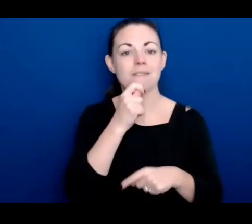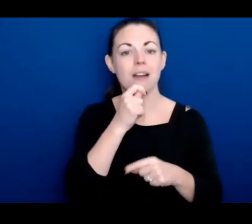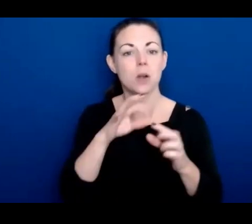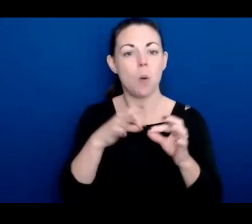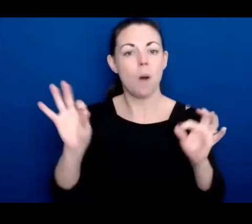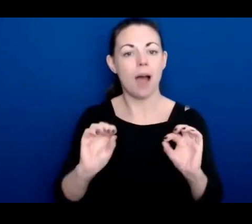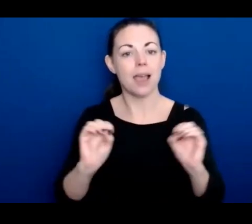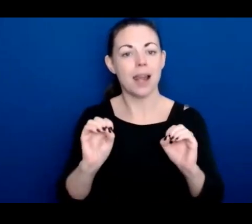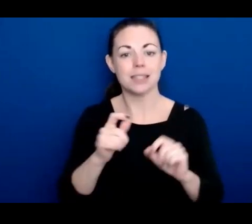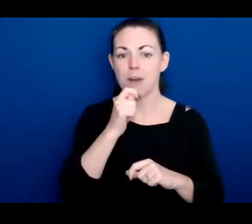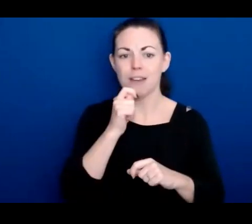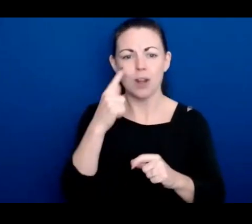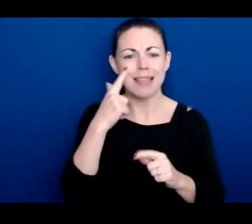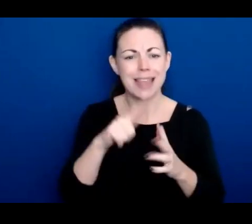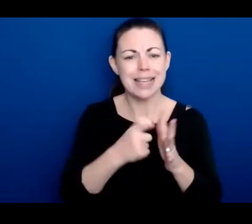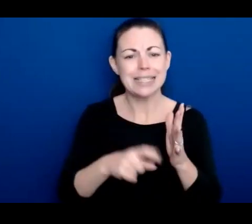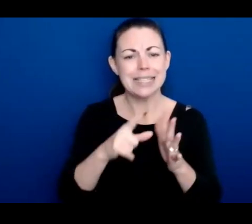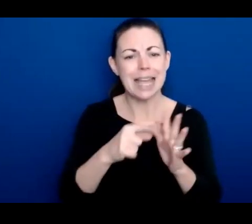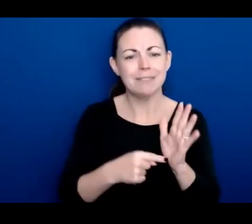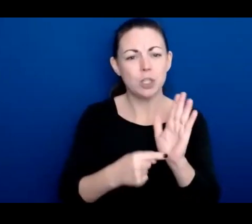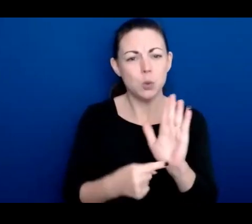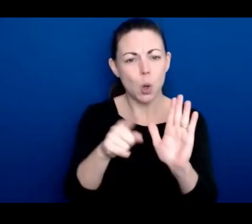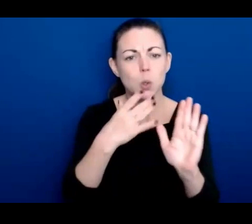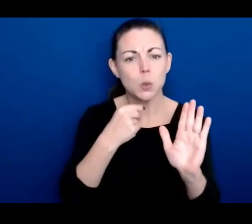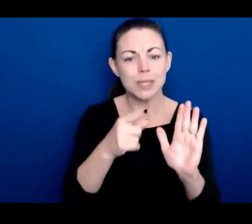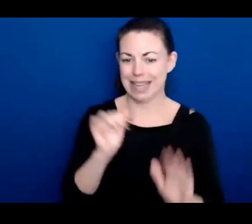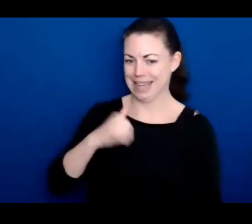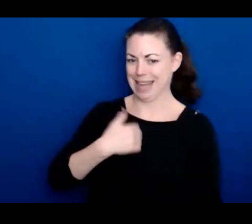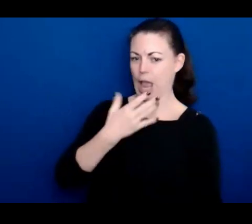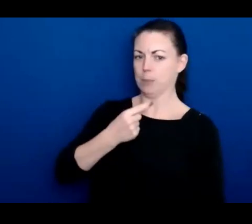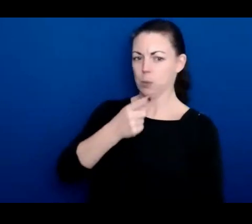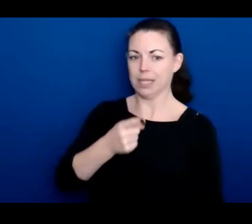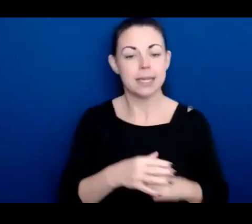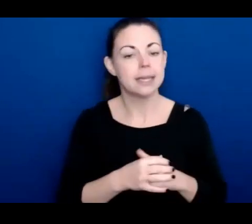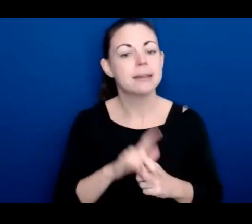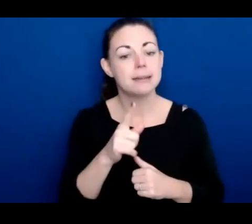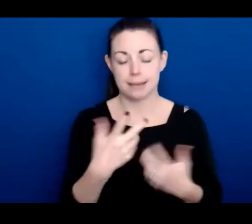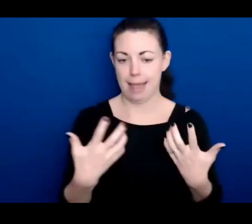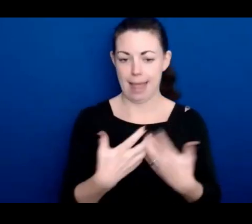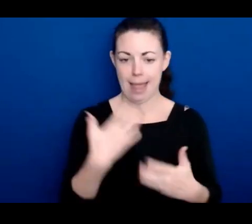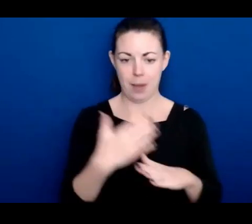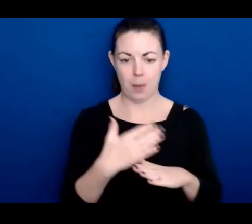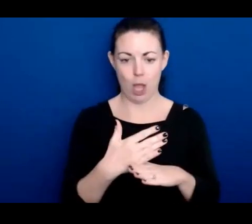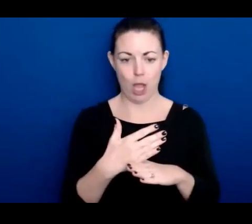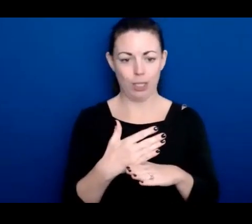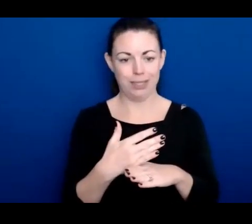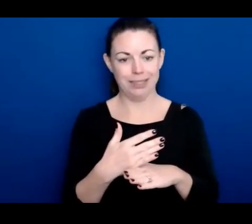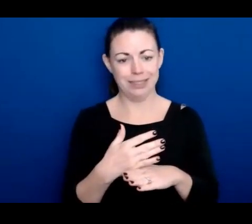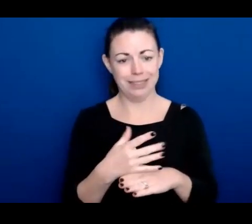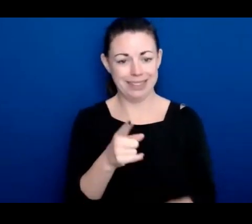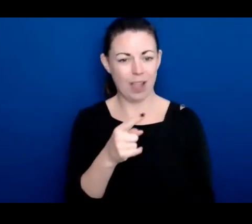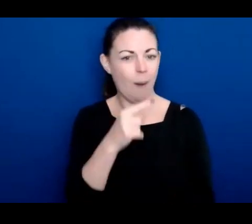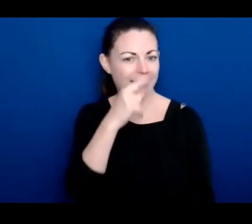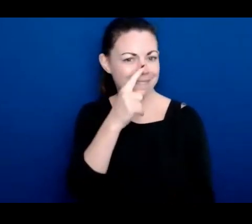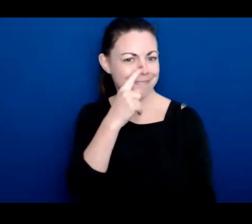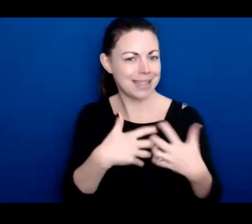you actually showed that earlier on, didn't you, Dave? Yeah. Yeah, I'm using that. Yeah. So basically, how this works, it's quite a fancy little bit